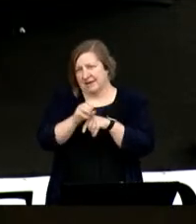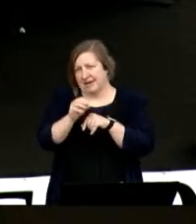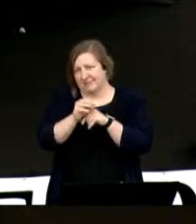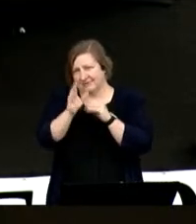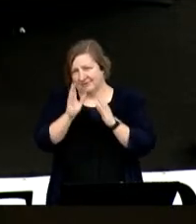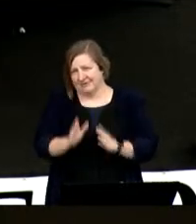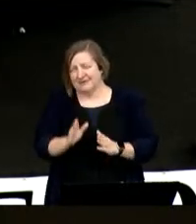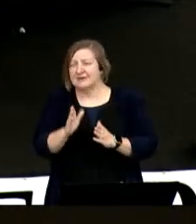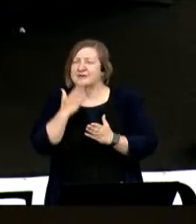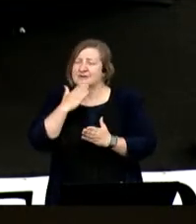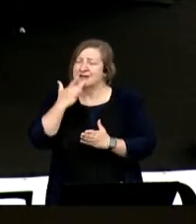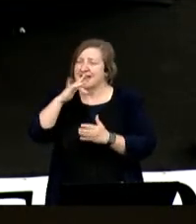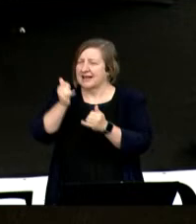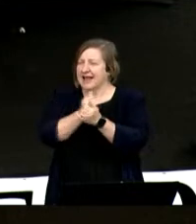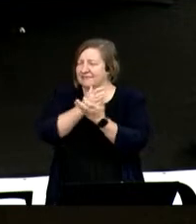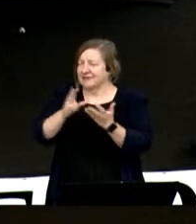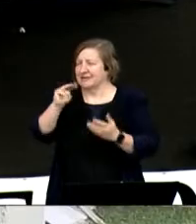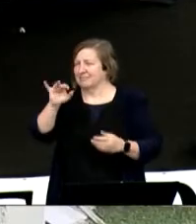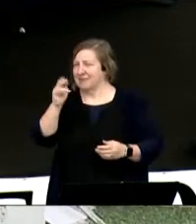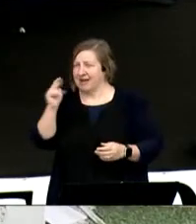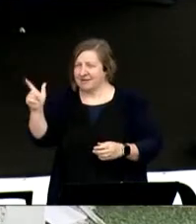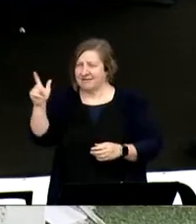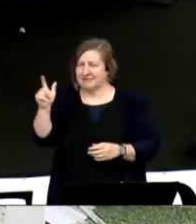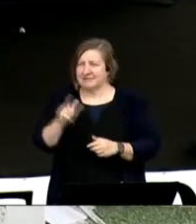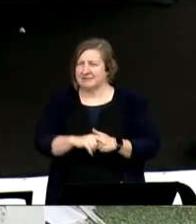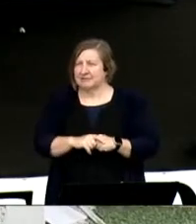Good luck in all you do, Michael.